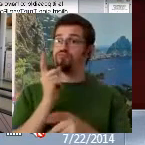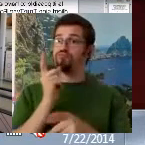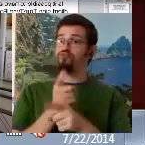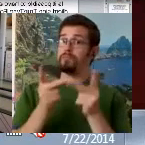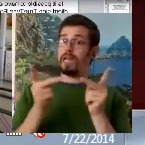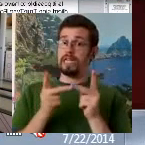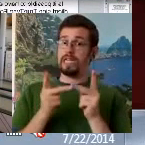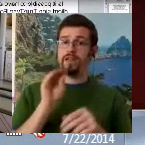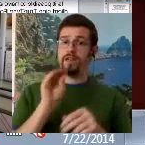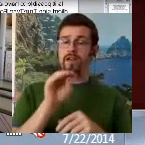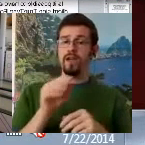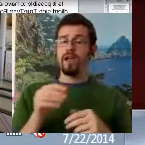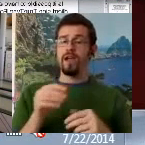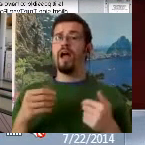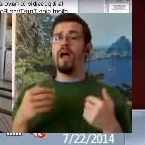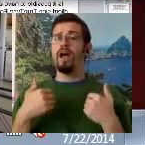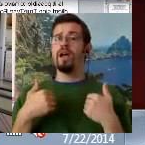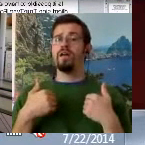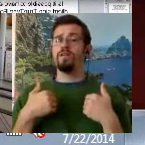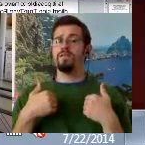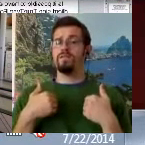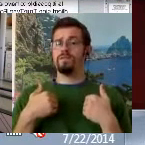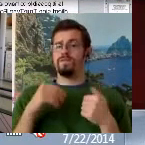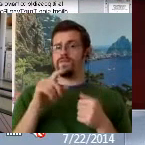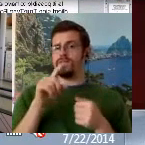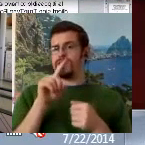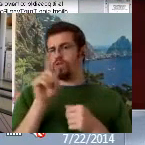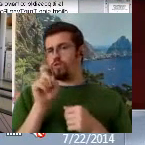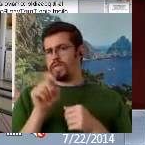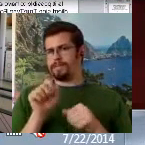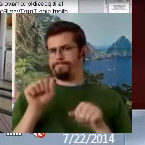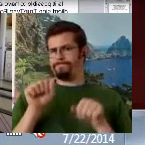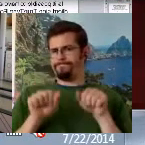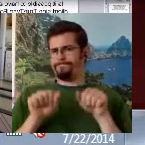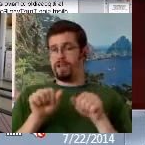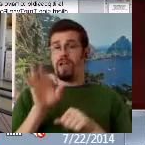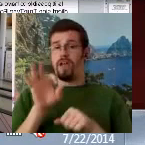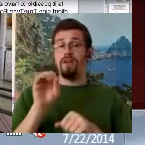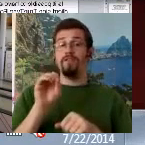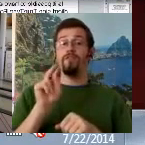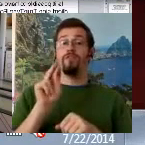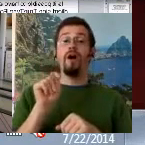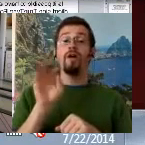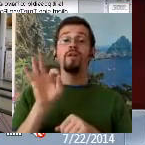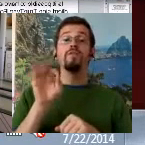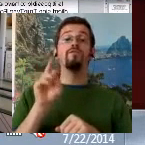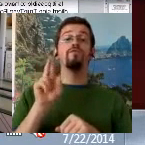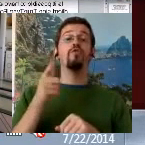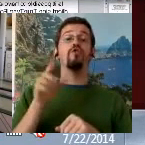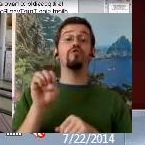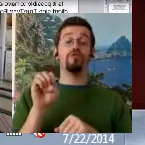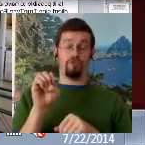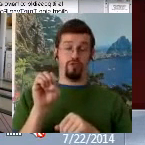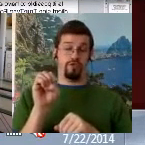here right in the middle is FontForge. Is FontForge the best way to create our TrueType